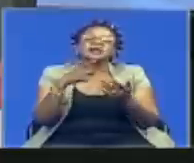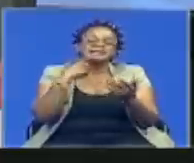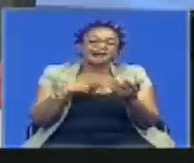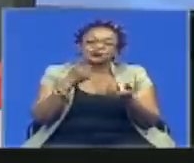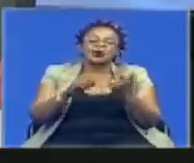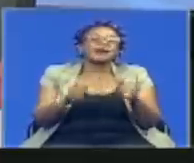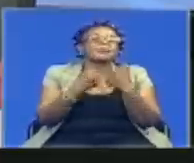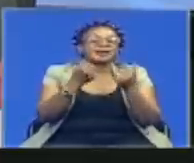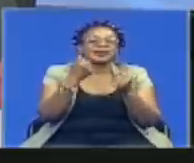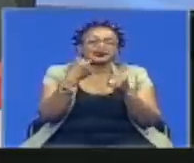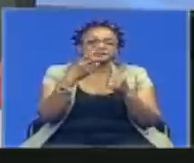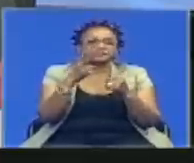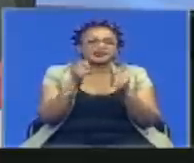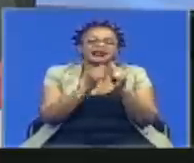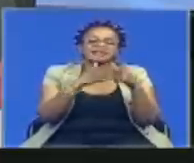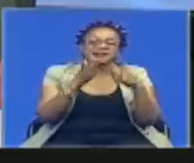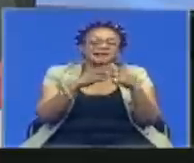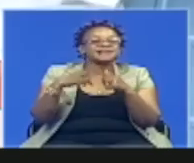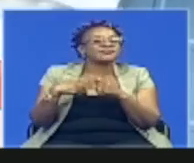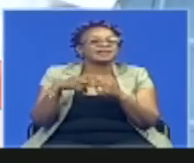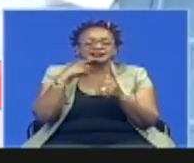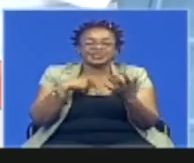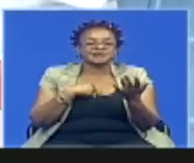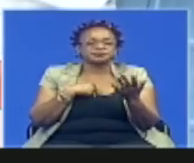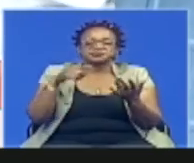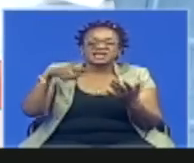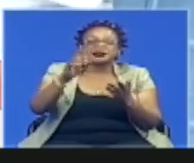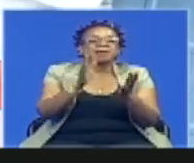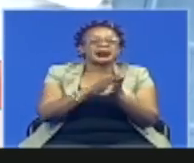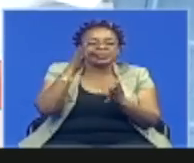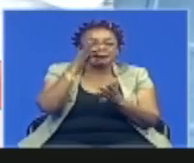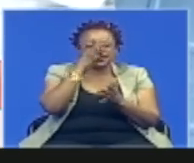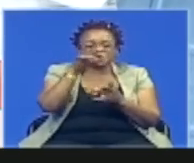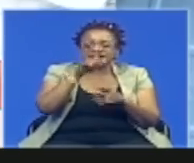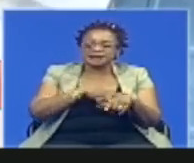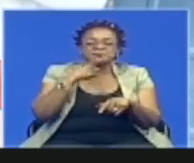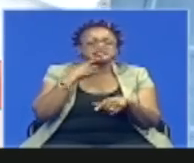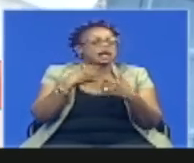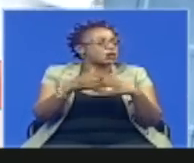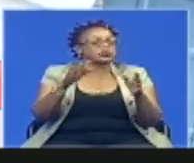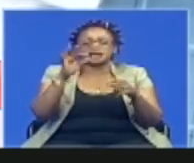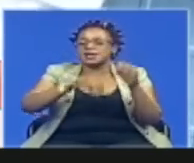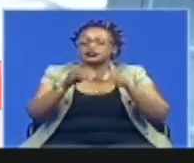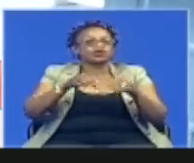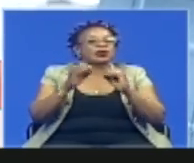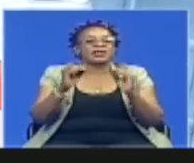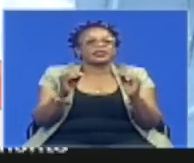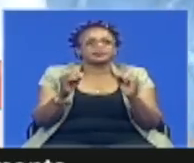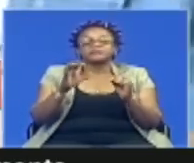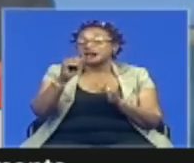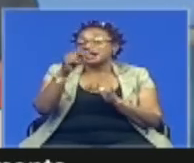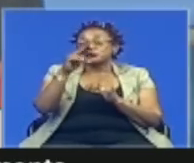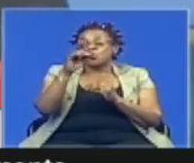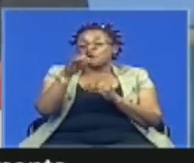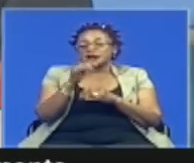happened. He says in 97, Raila denied that he lost. Yeah, him and Kibaki, at that time, they said they had not lost the election. Dr. Lukoye Atwoli said that the problem is